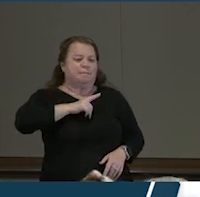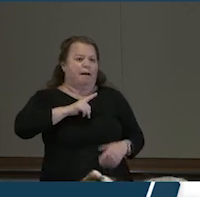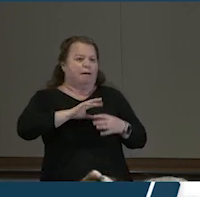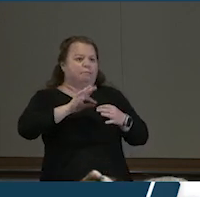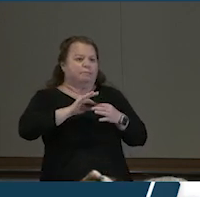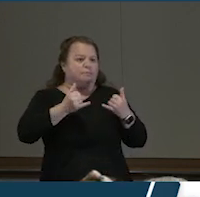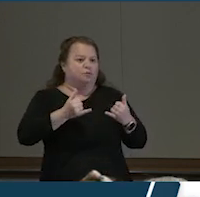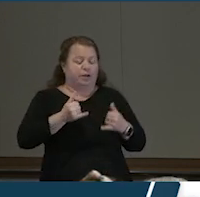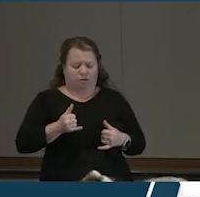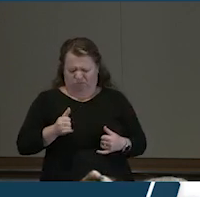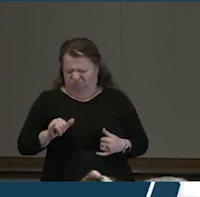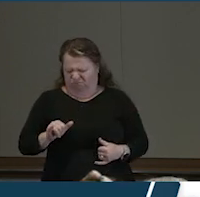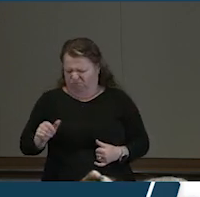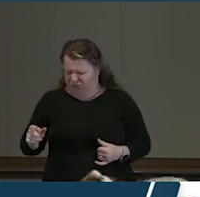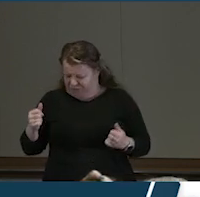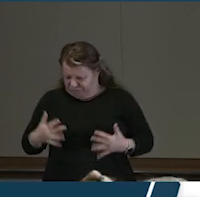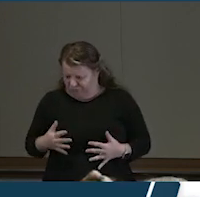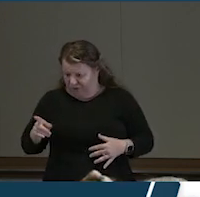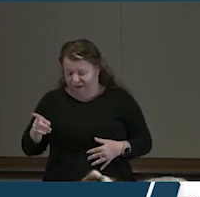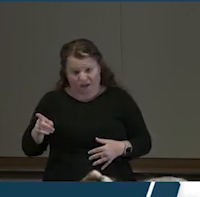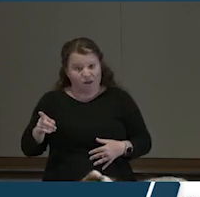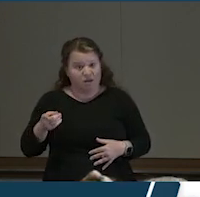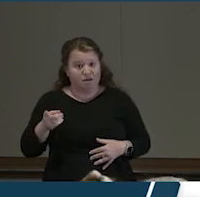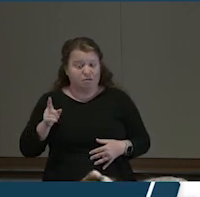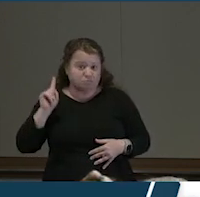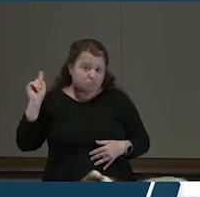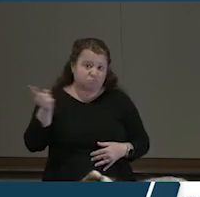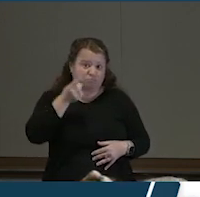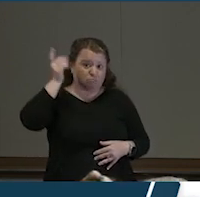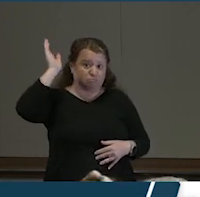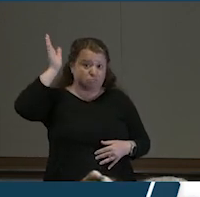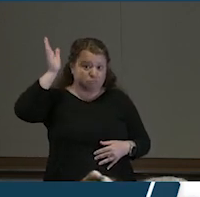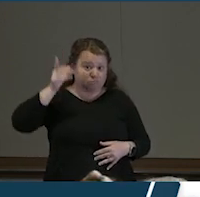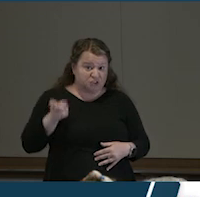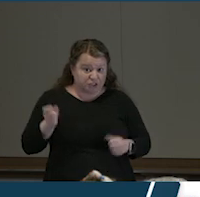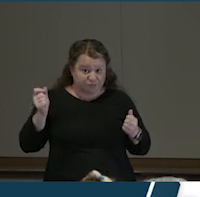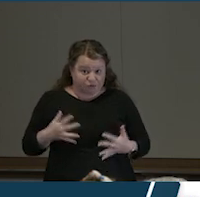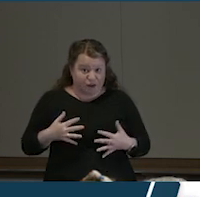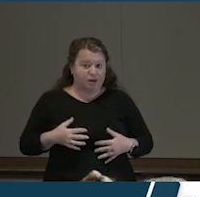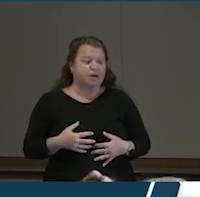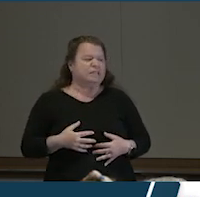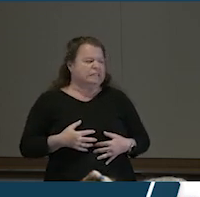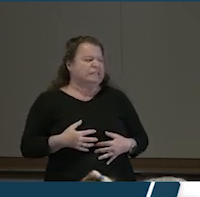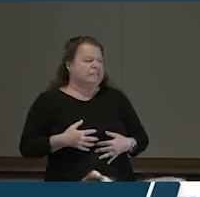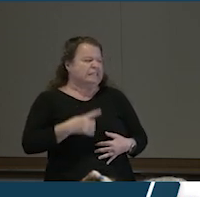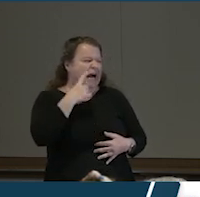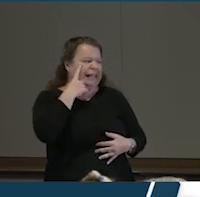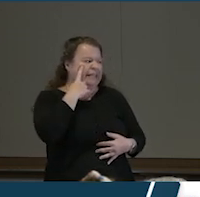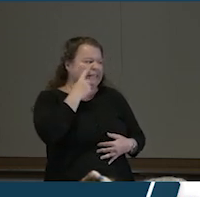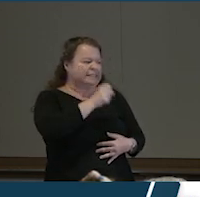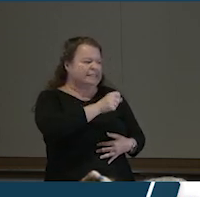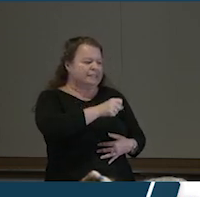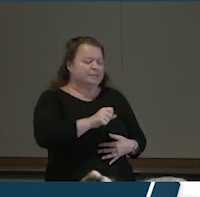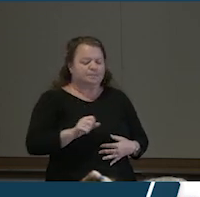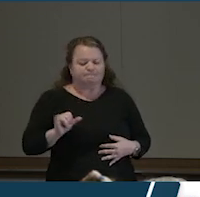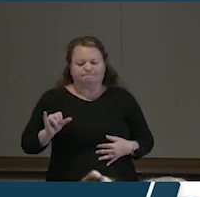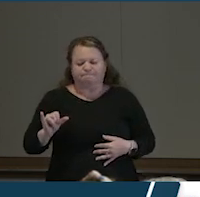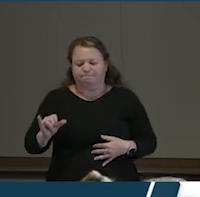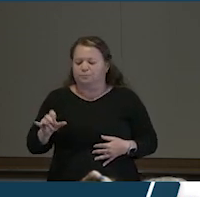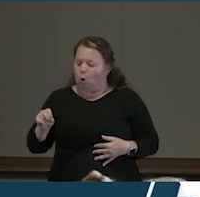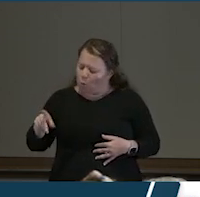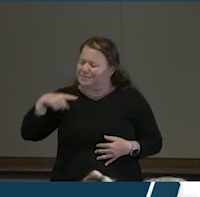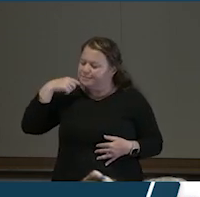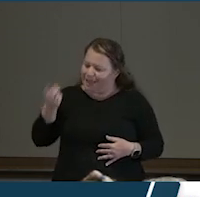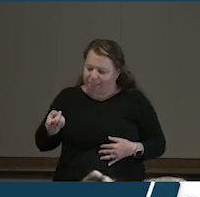is she afraid to get up and do what he's doing? And she goes, oh, I think that might be it. I go, oh, no, you